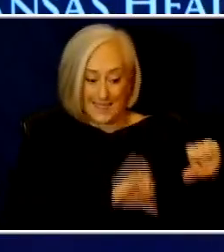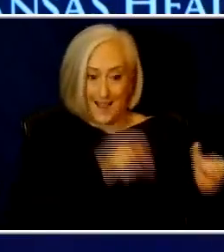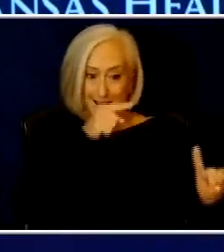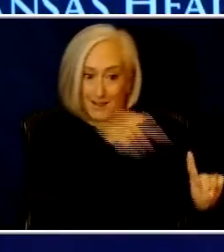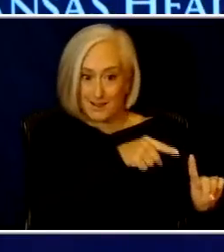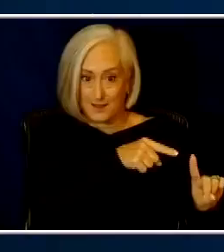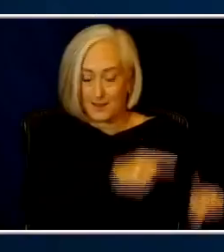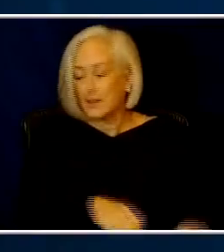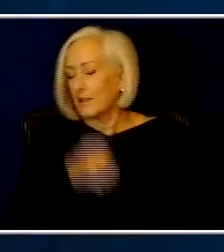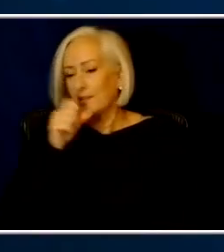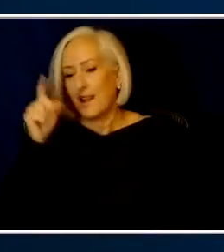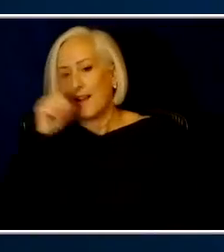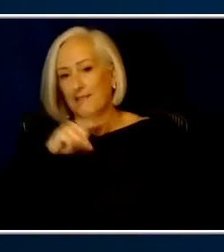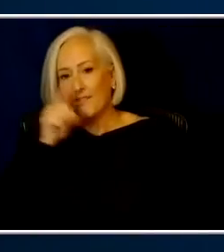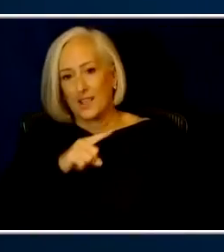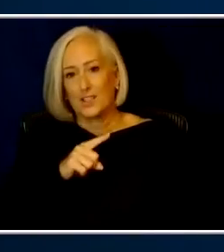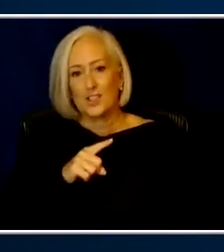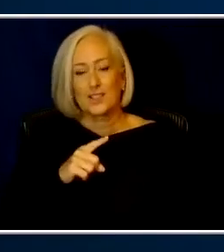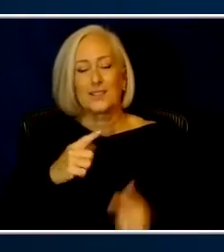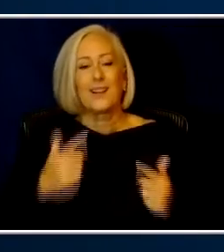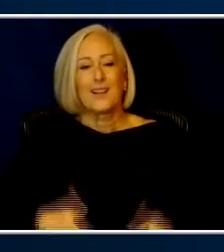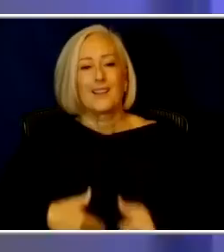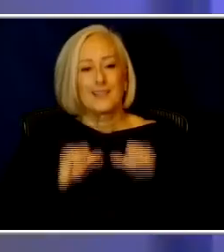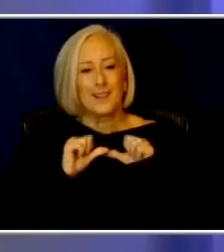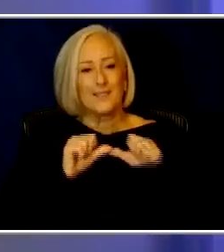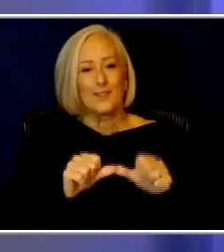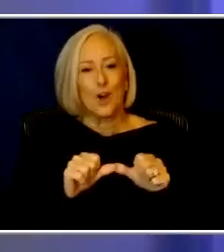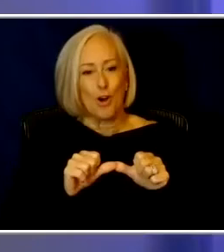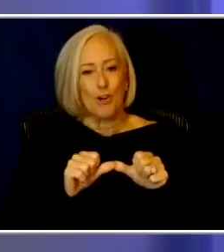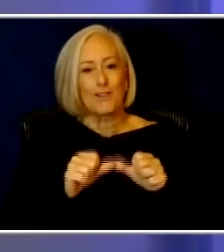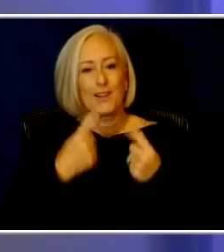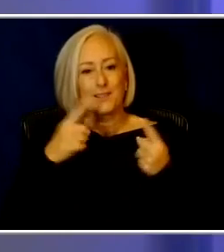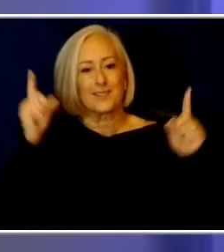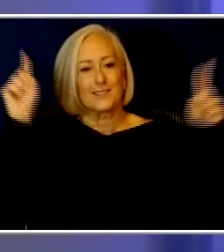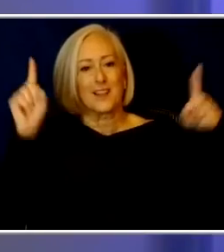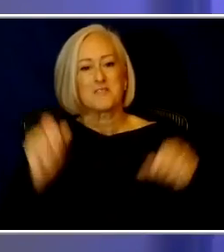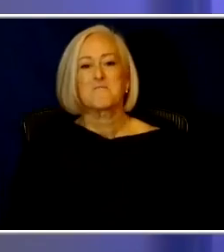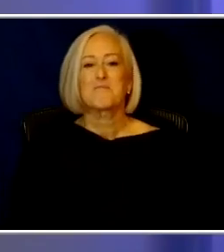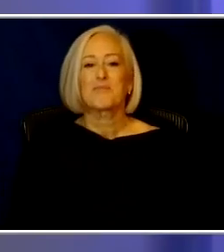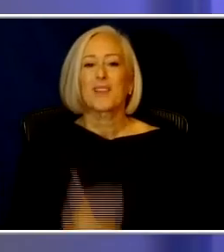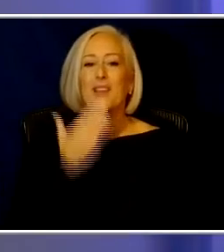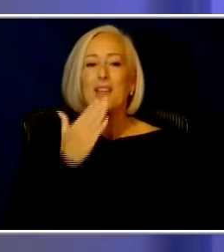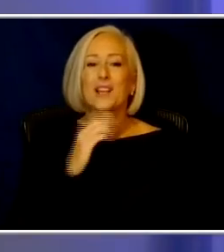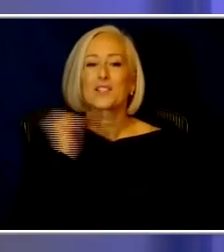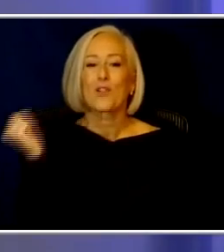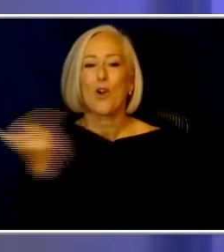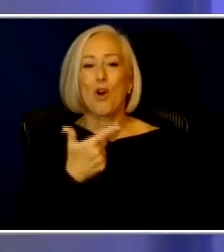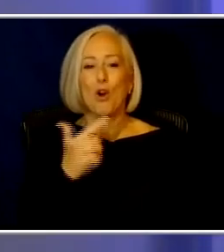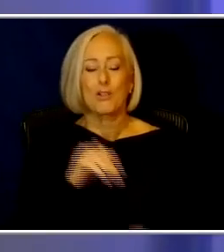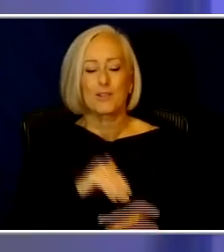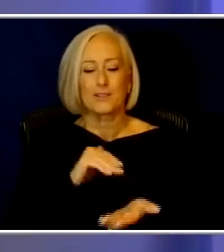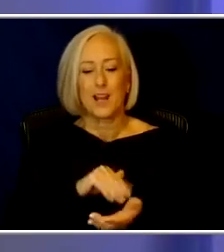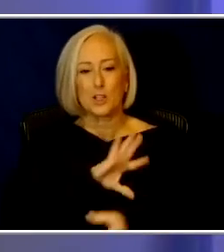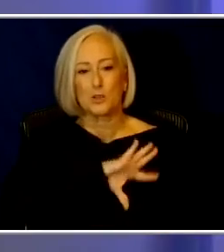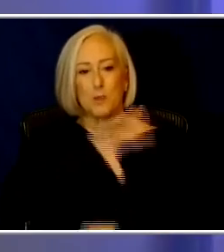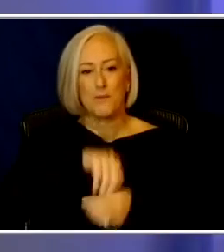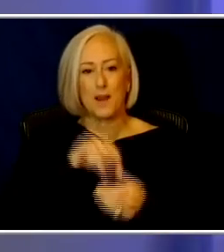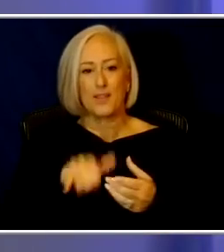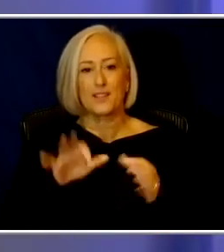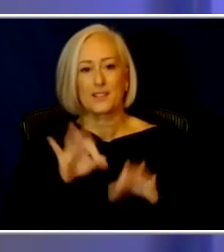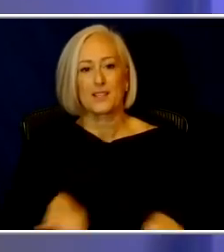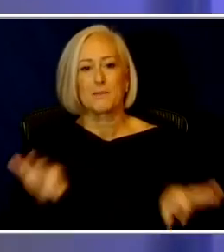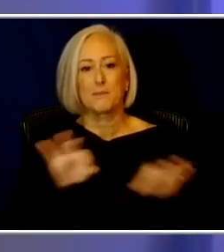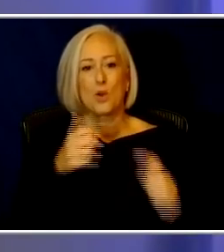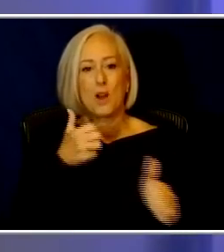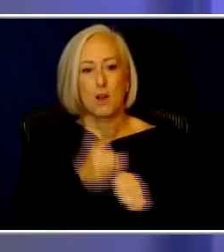prosper. Jess. All right, Dr. Stites, thank you so much. And thanks to all of our doctors for taking part in this very important update today. Coming up